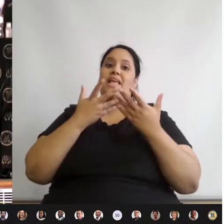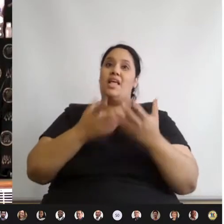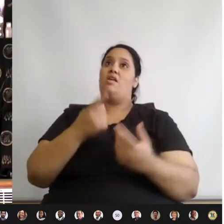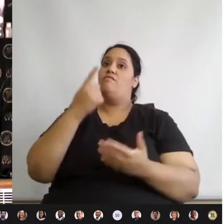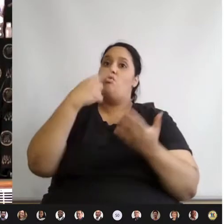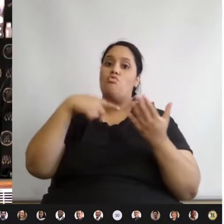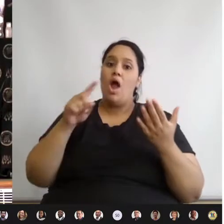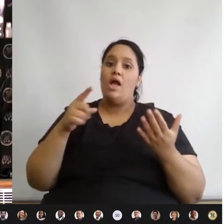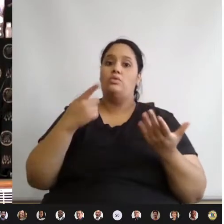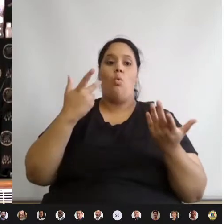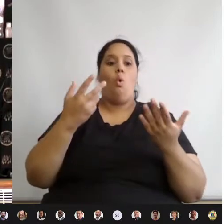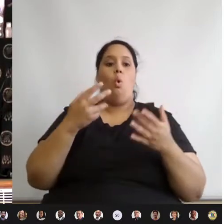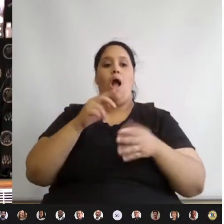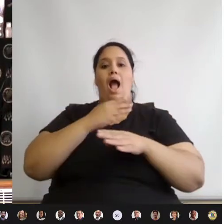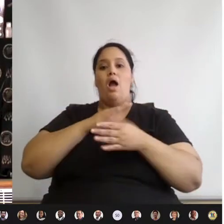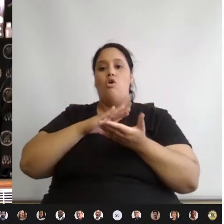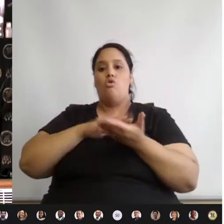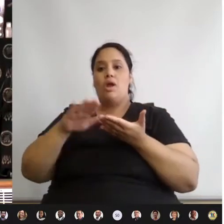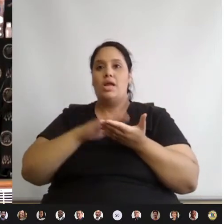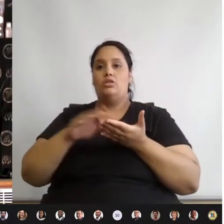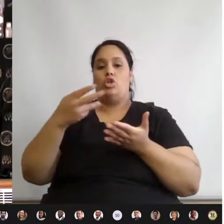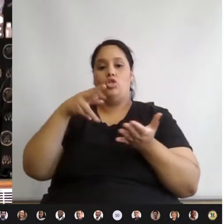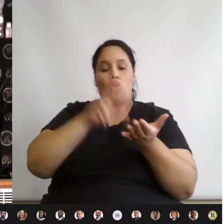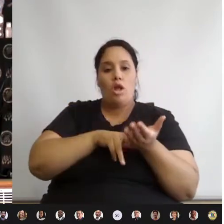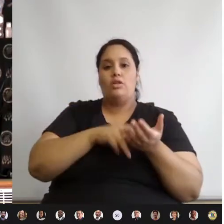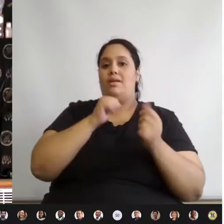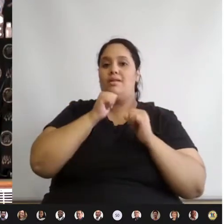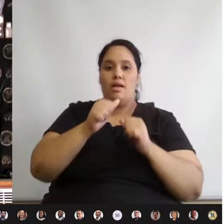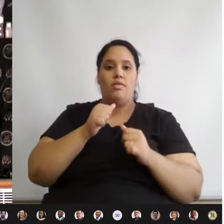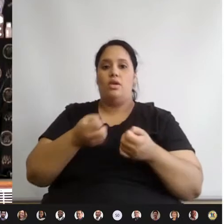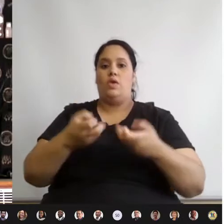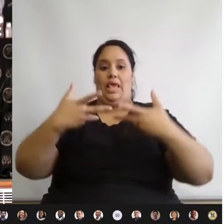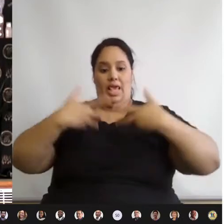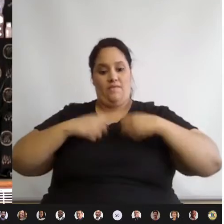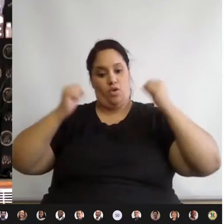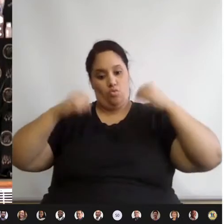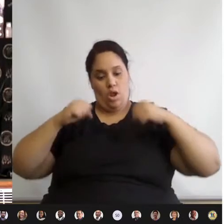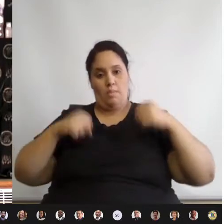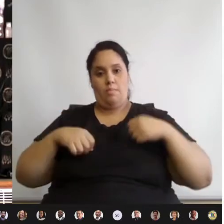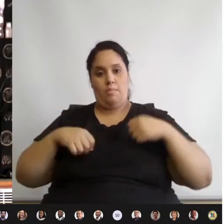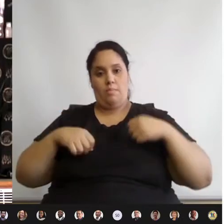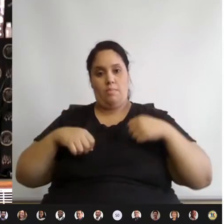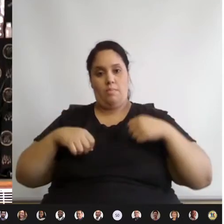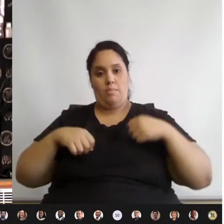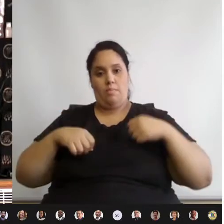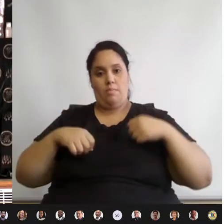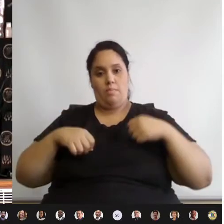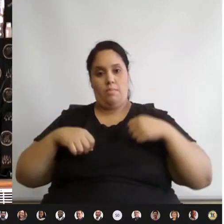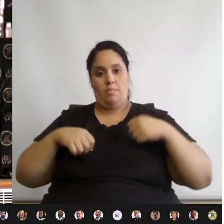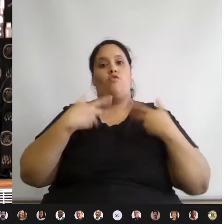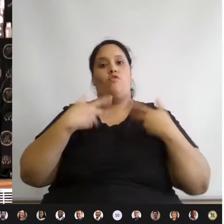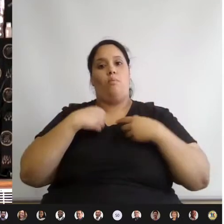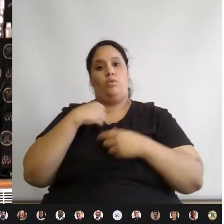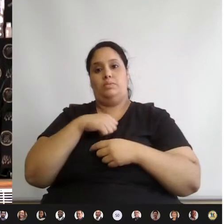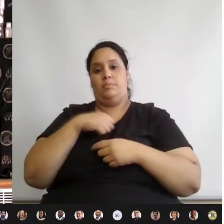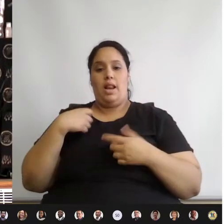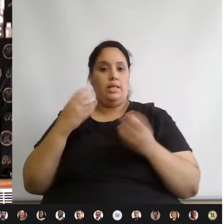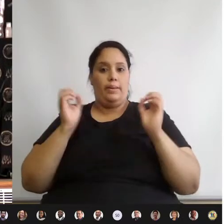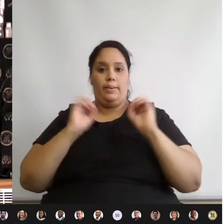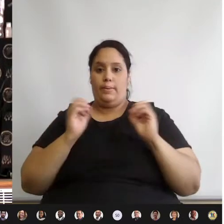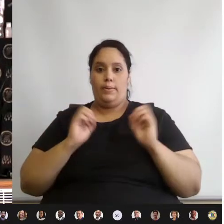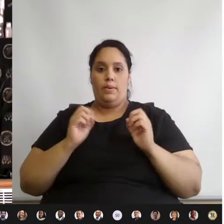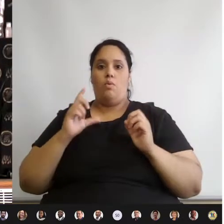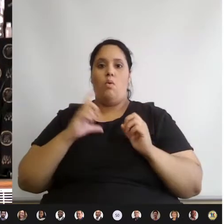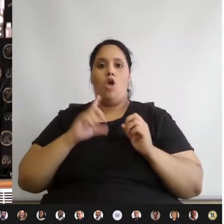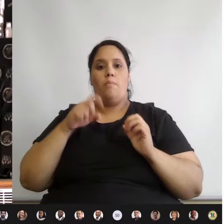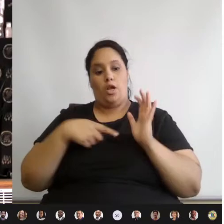that they could enter into an agreement where they could actually start even getting their own electricity supply from the municipality, because you've got to go